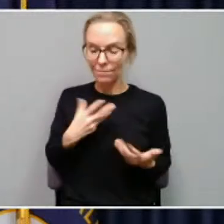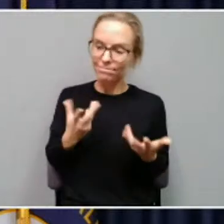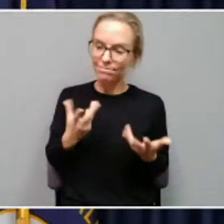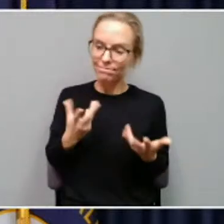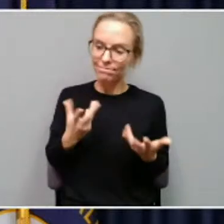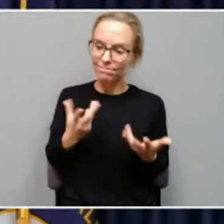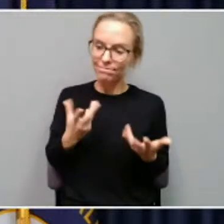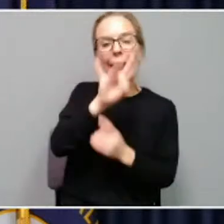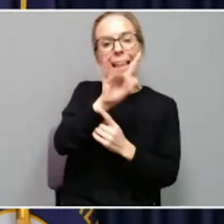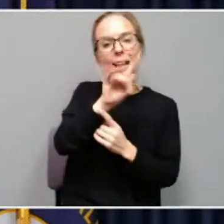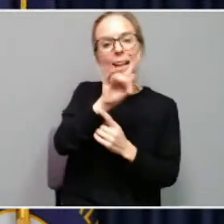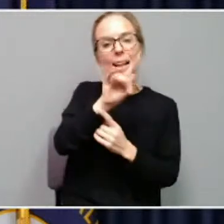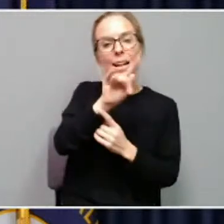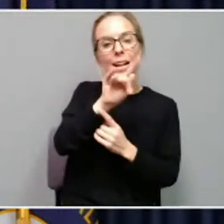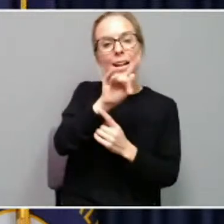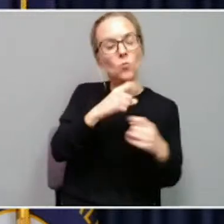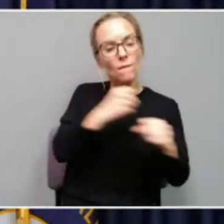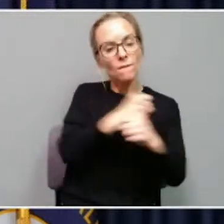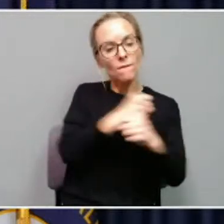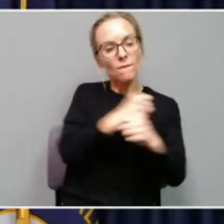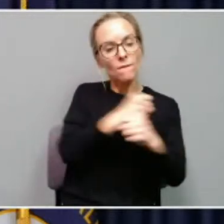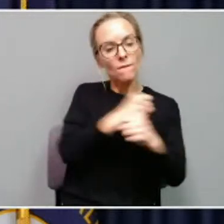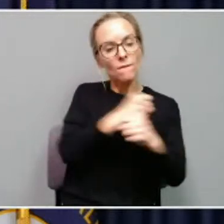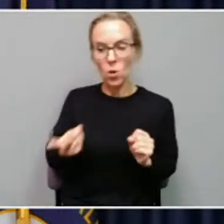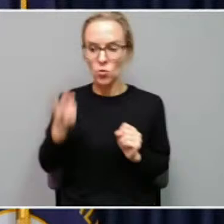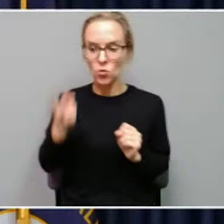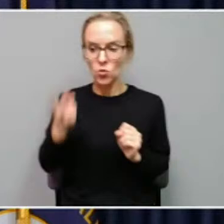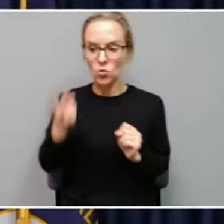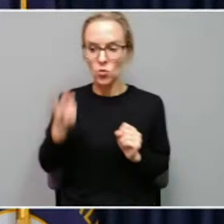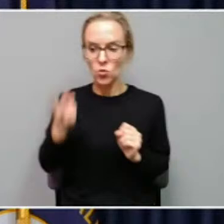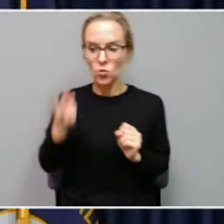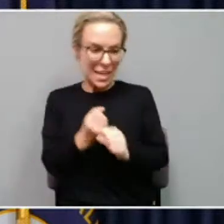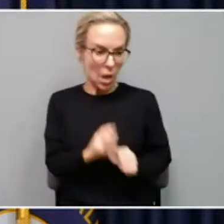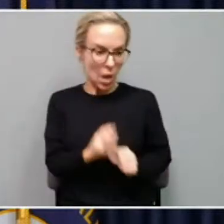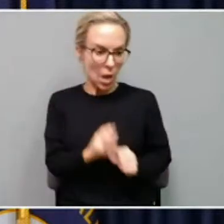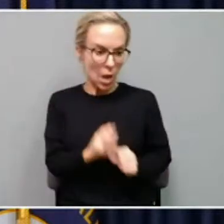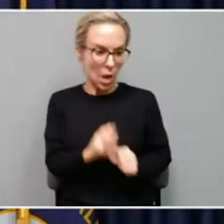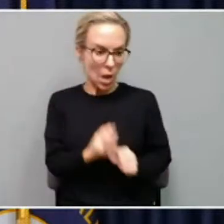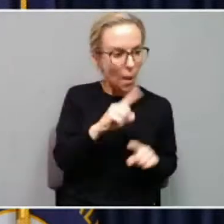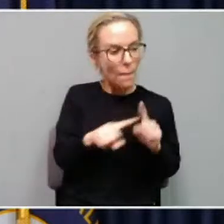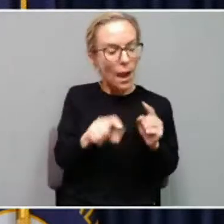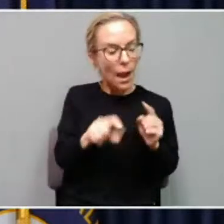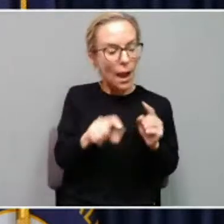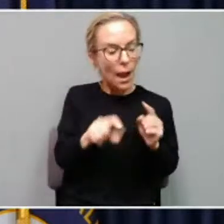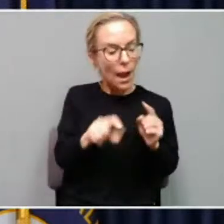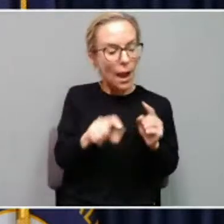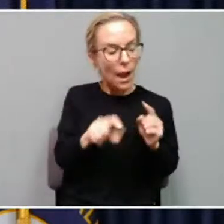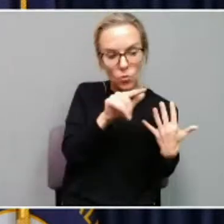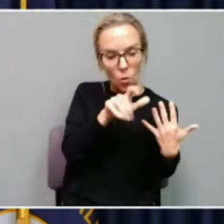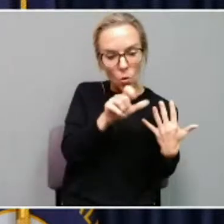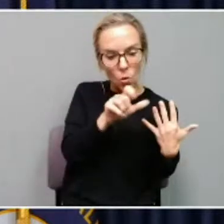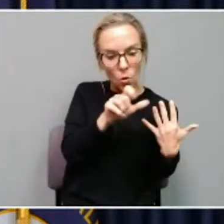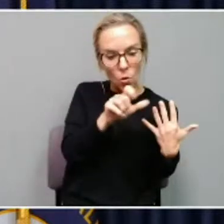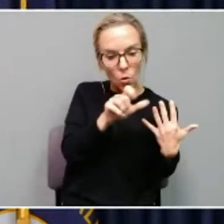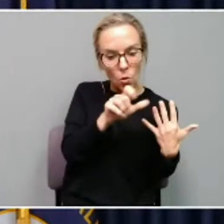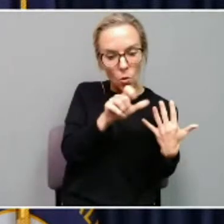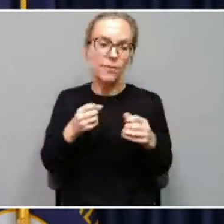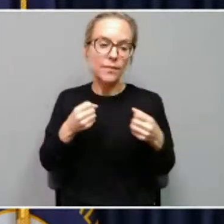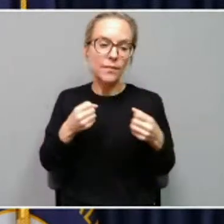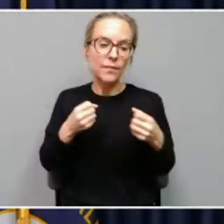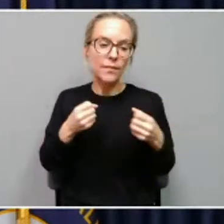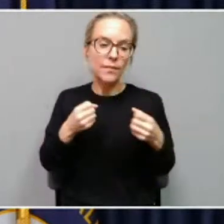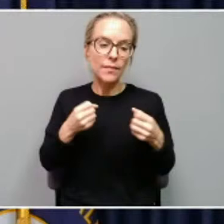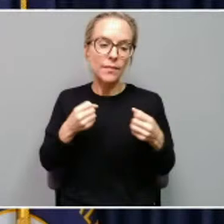2 are critical, and I can only get one of them, but I get all the other tools too, listen, that's better than fighting with nothing. Now,